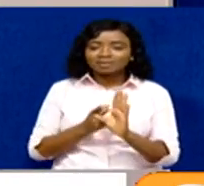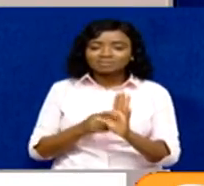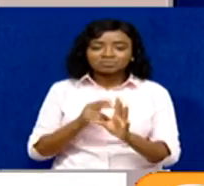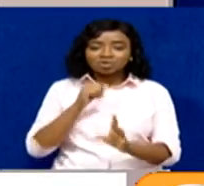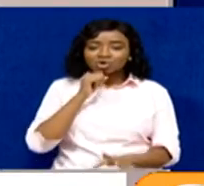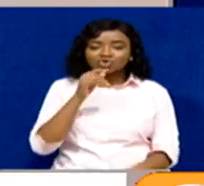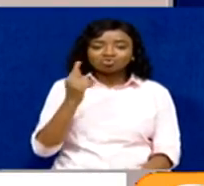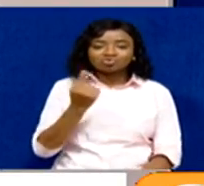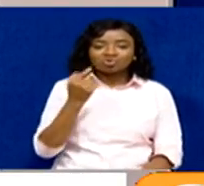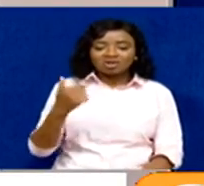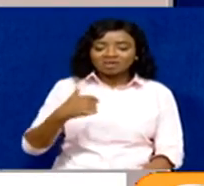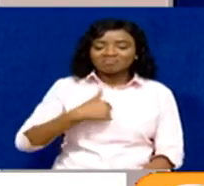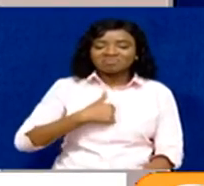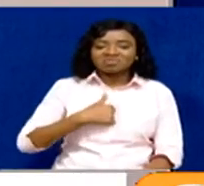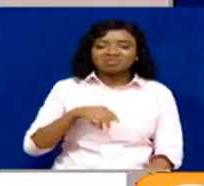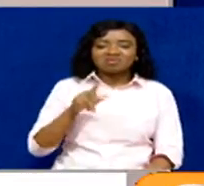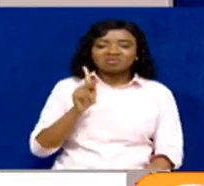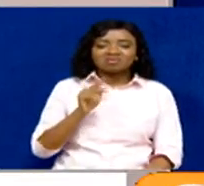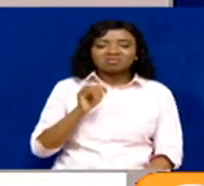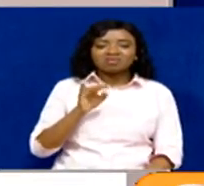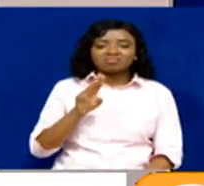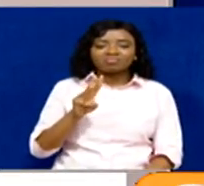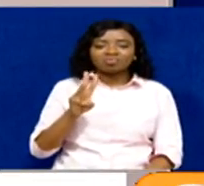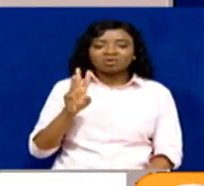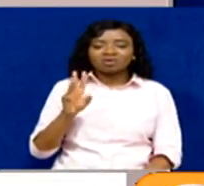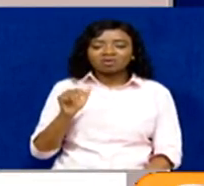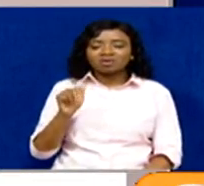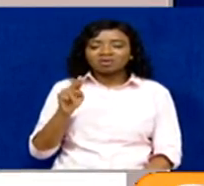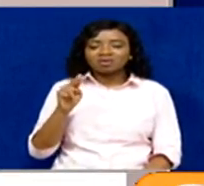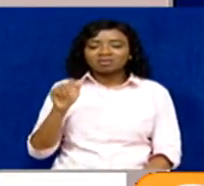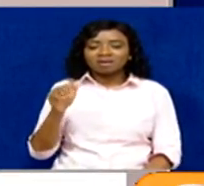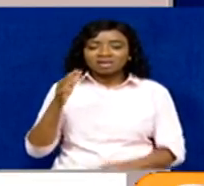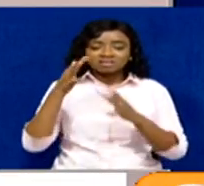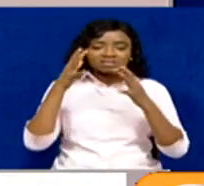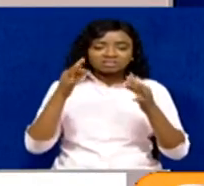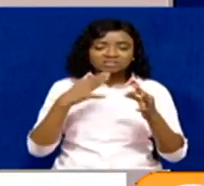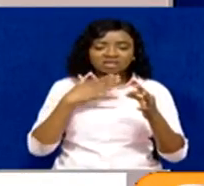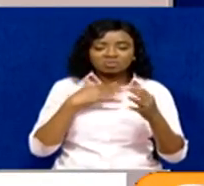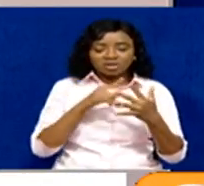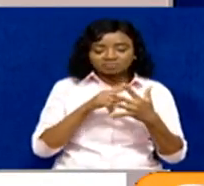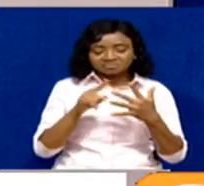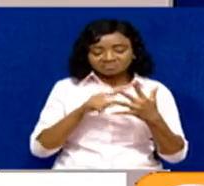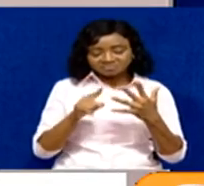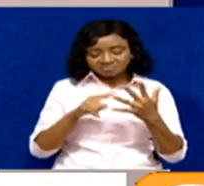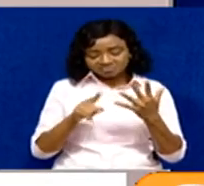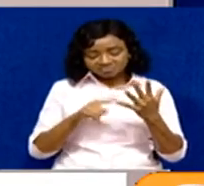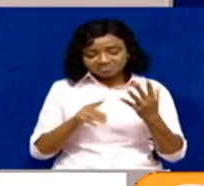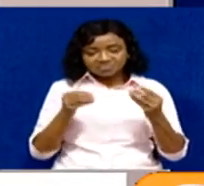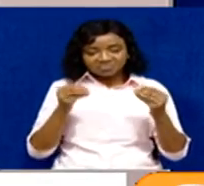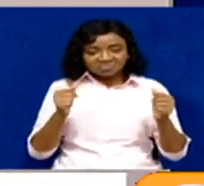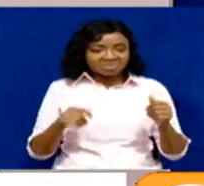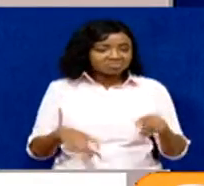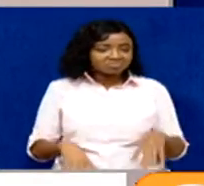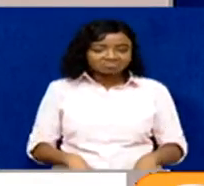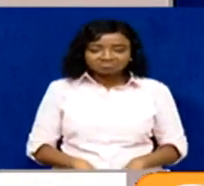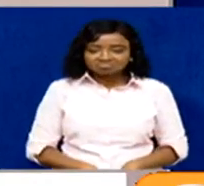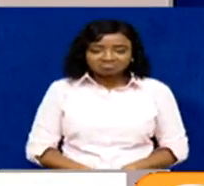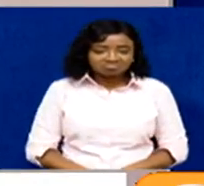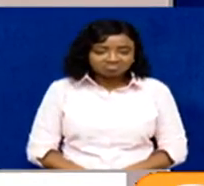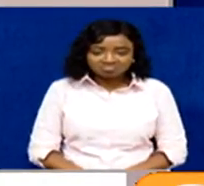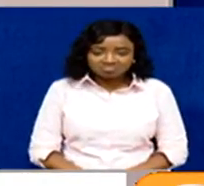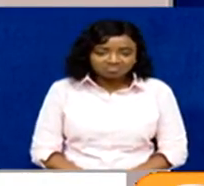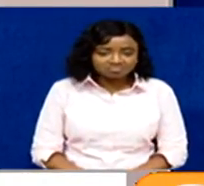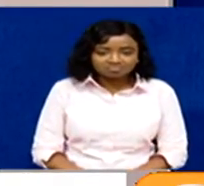yeah, just on his own deciding that this is what I want to do. And strictly speaking,